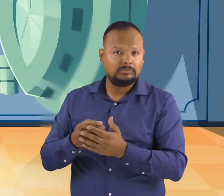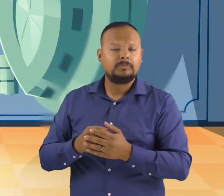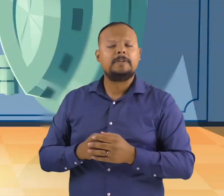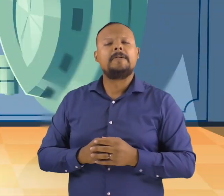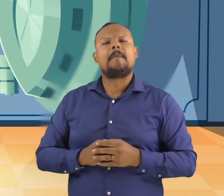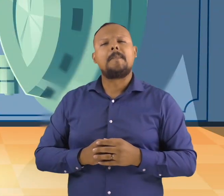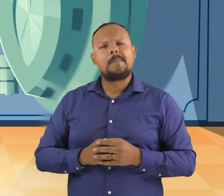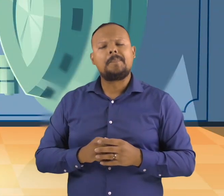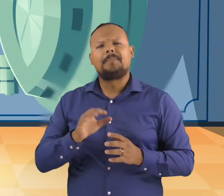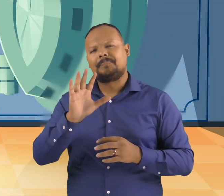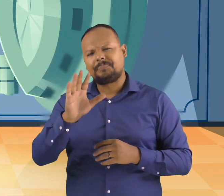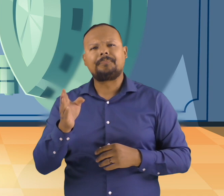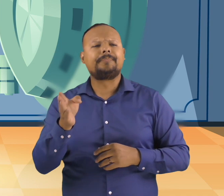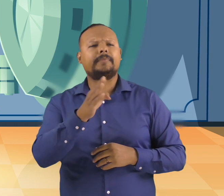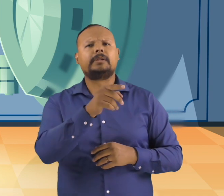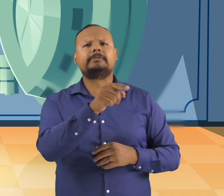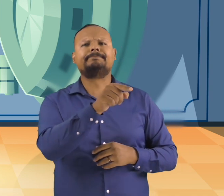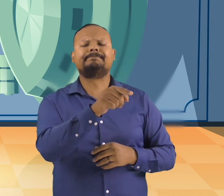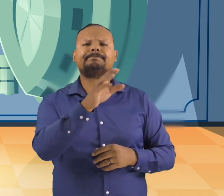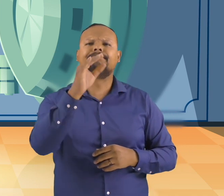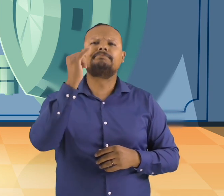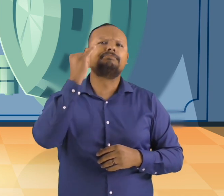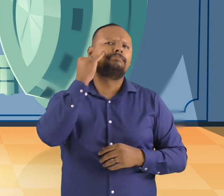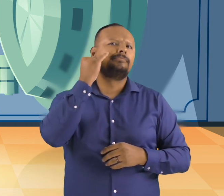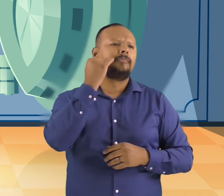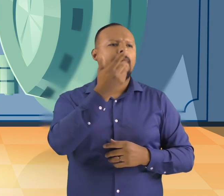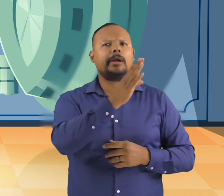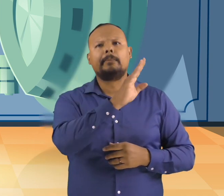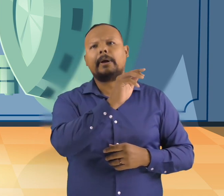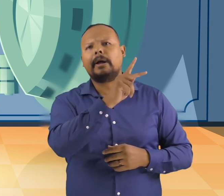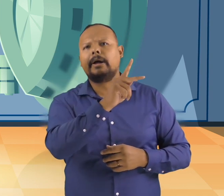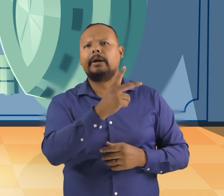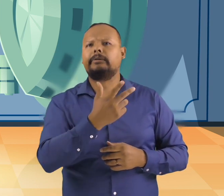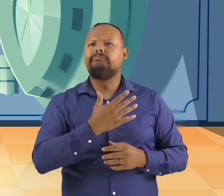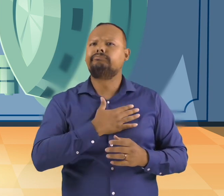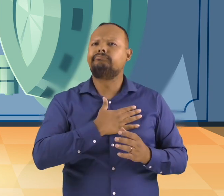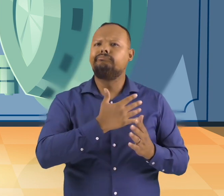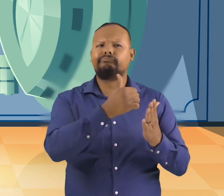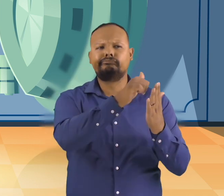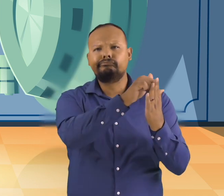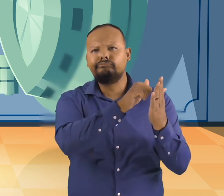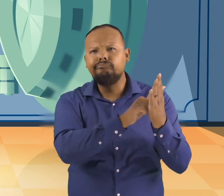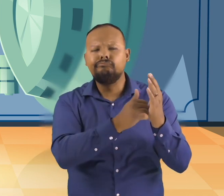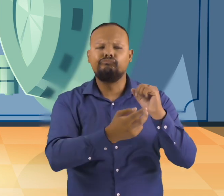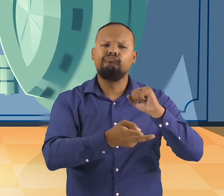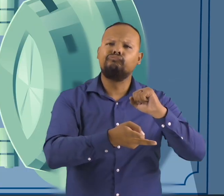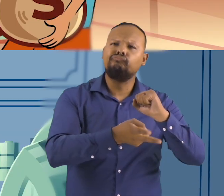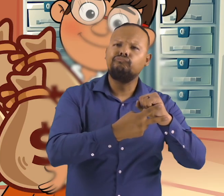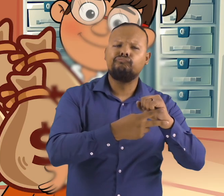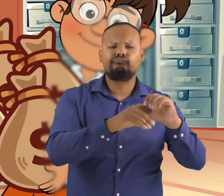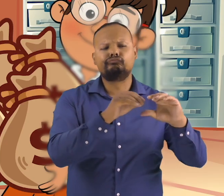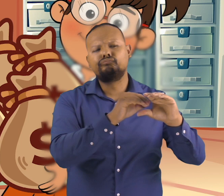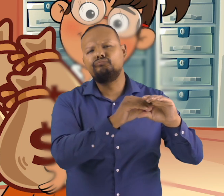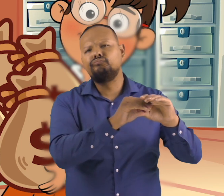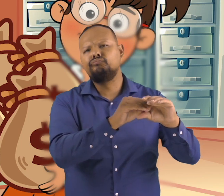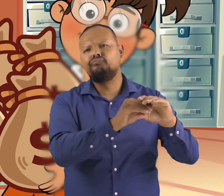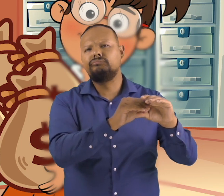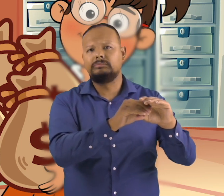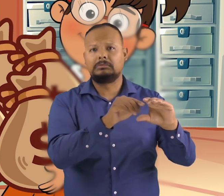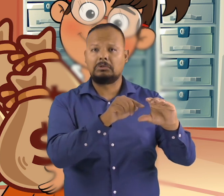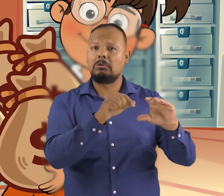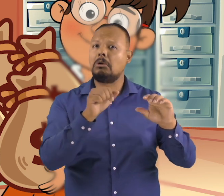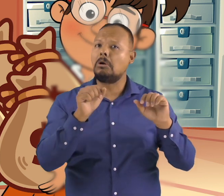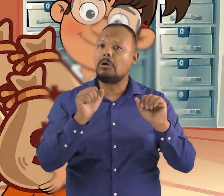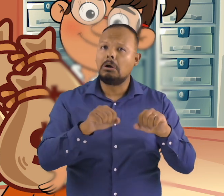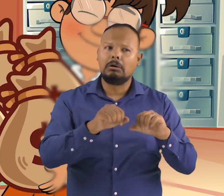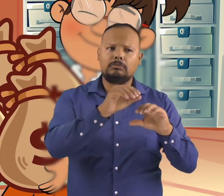On the other hand, if you save money at a bank, you will be able to earn interest. Some people like to